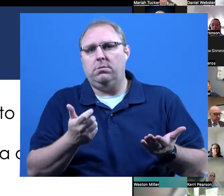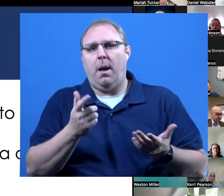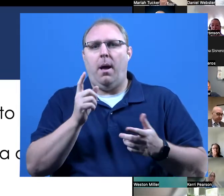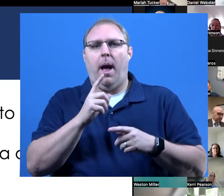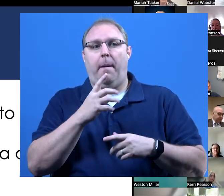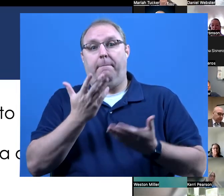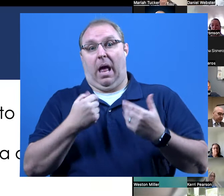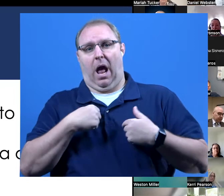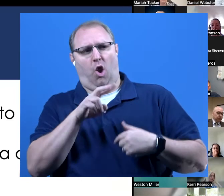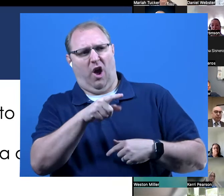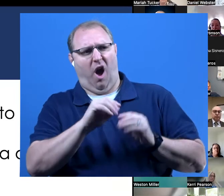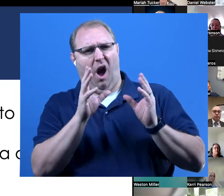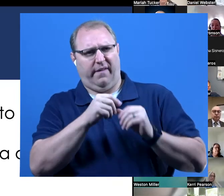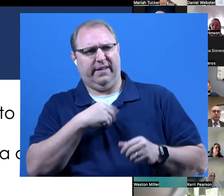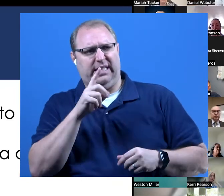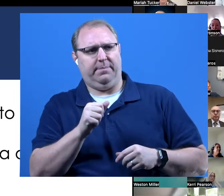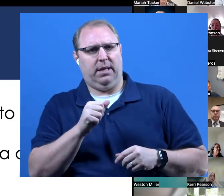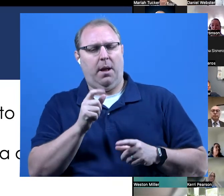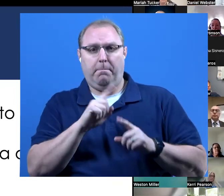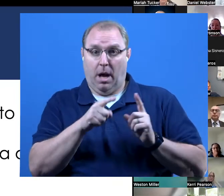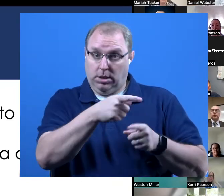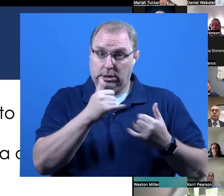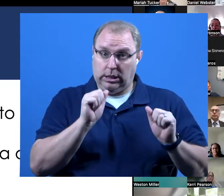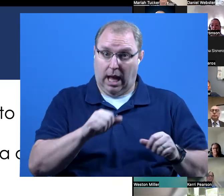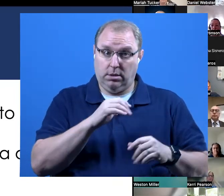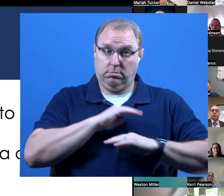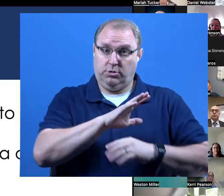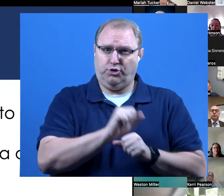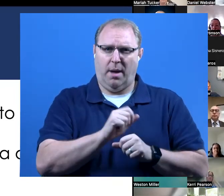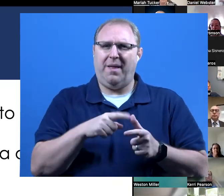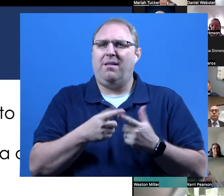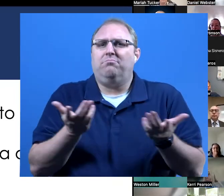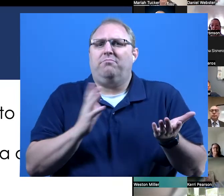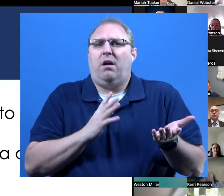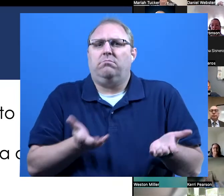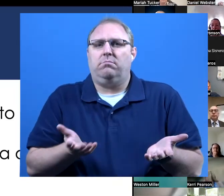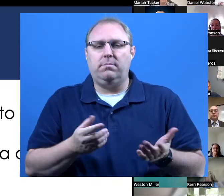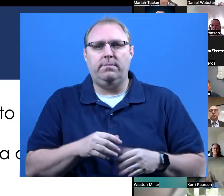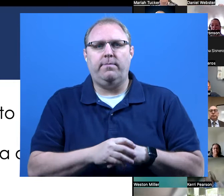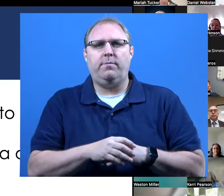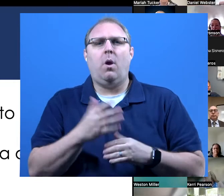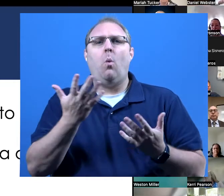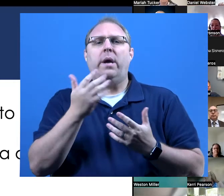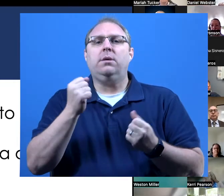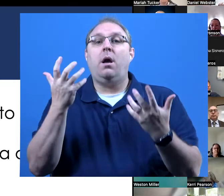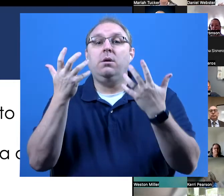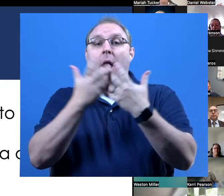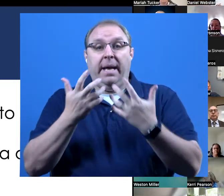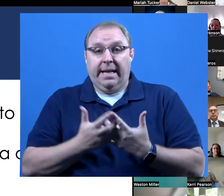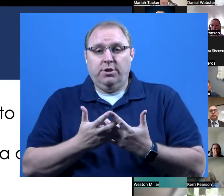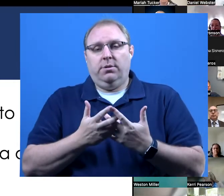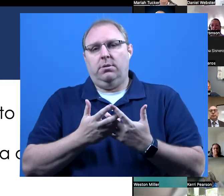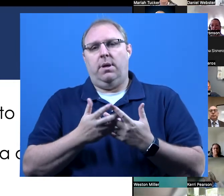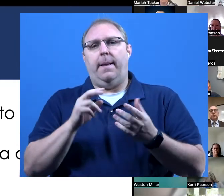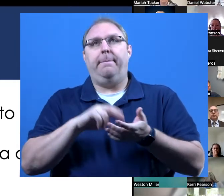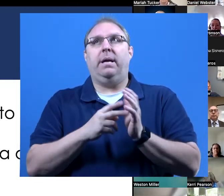is an accommodation? An accommodation is provided to an employee that allows them to do the job the same